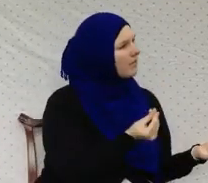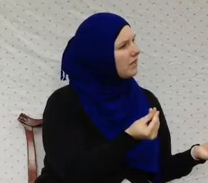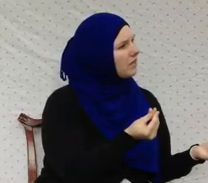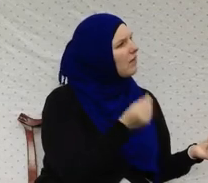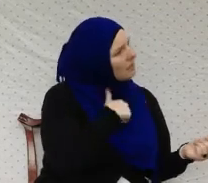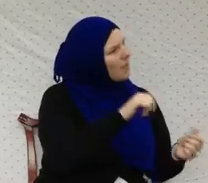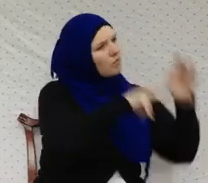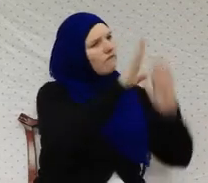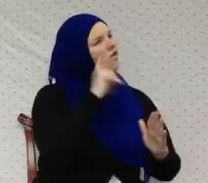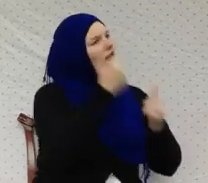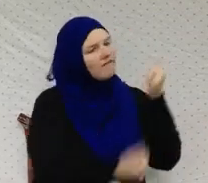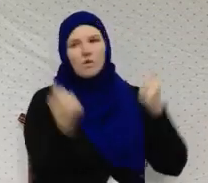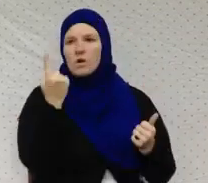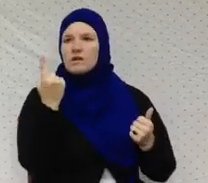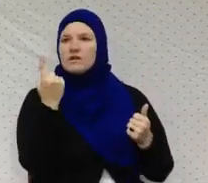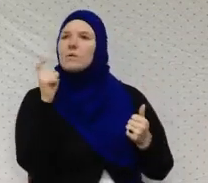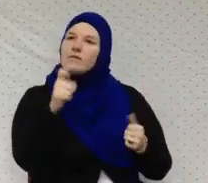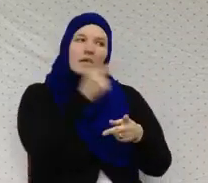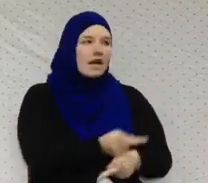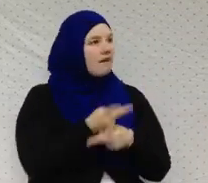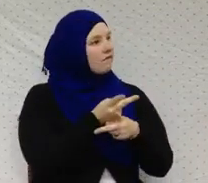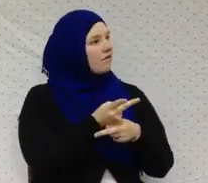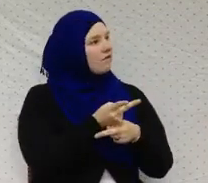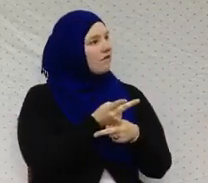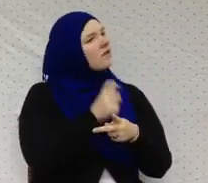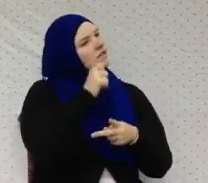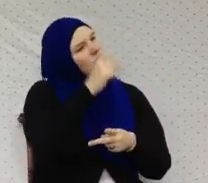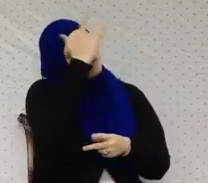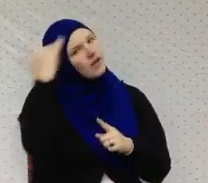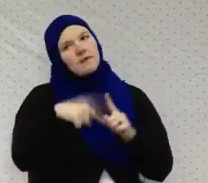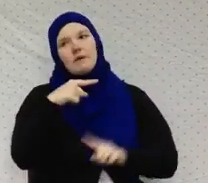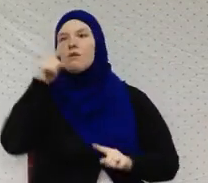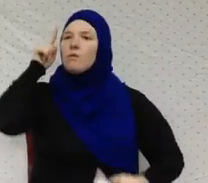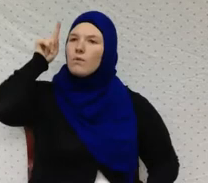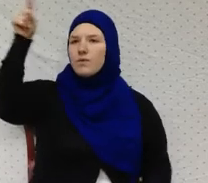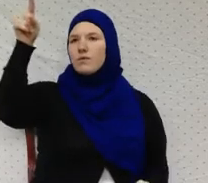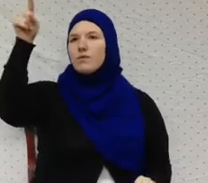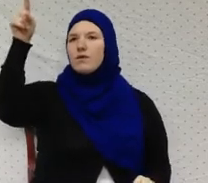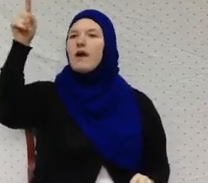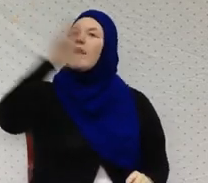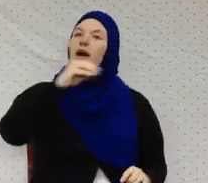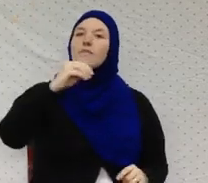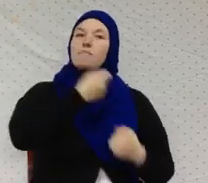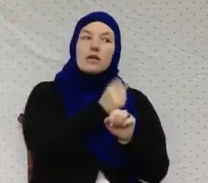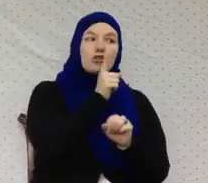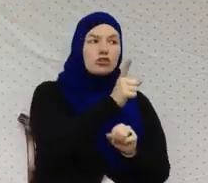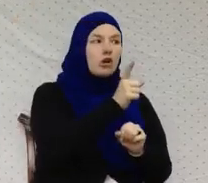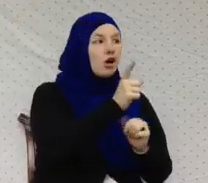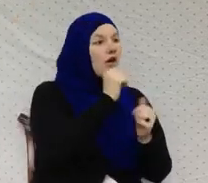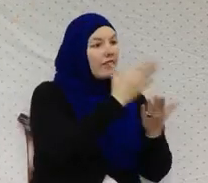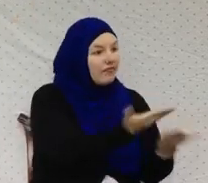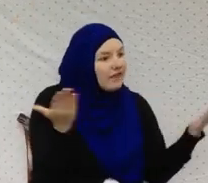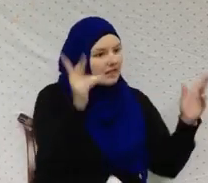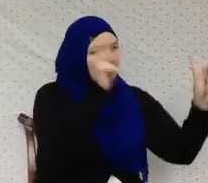prophet for everybody. So we have to be careful. We have to be careful not to forget Allah and not to